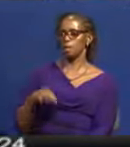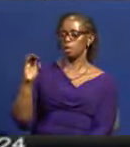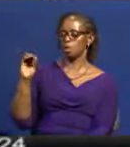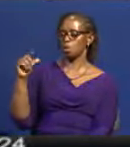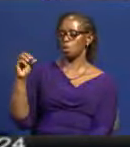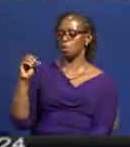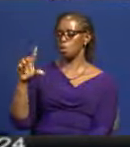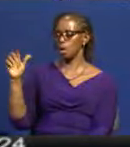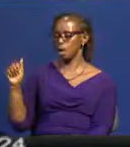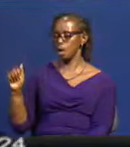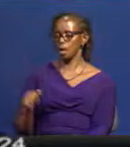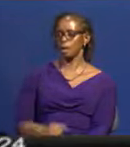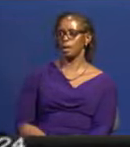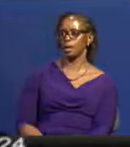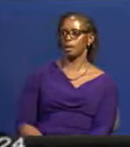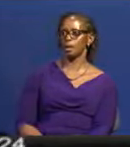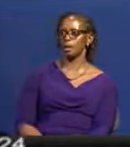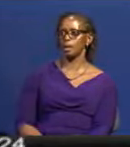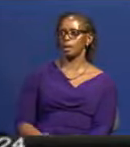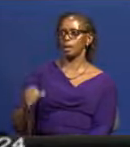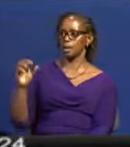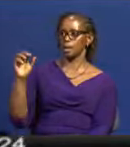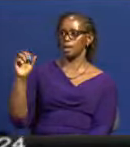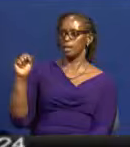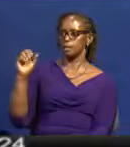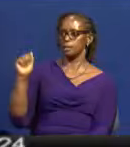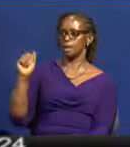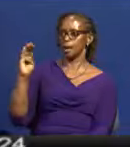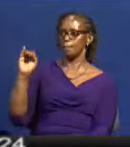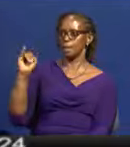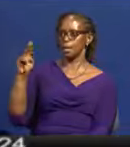Gideon, Honorable Sabina Chege, the party